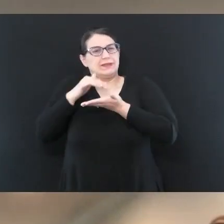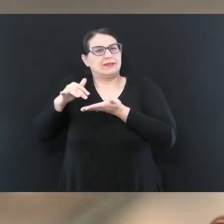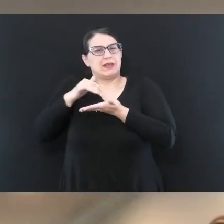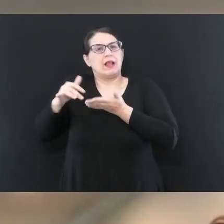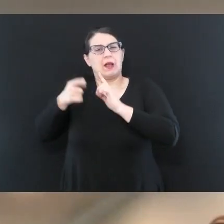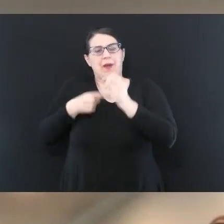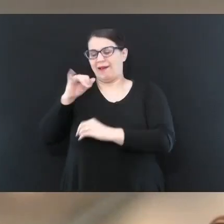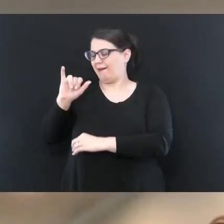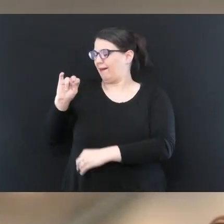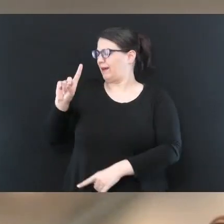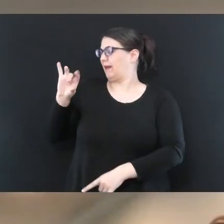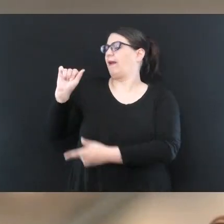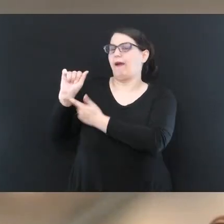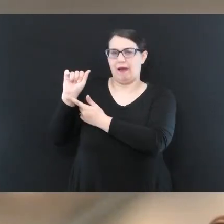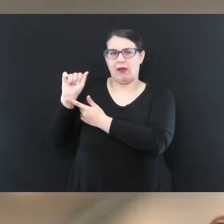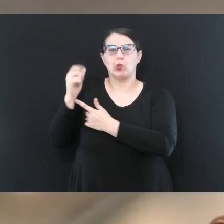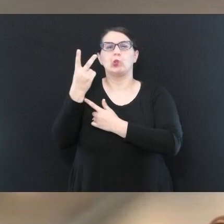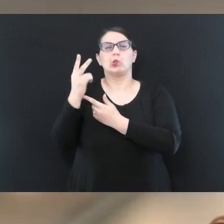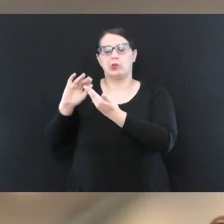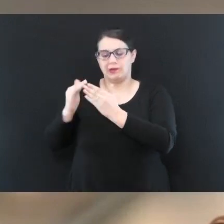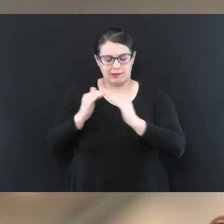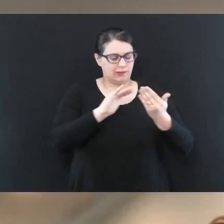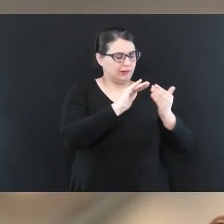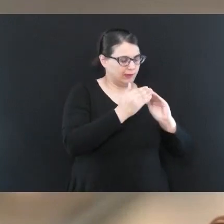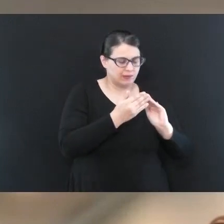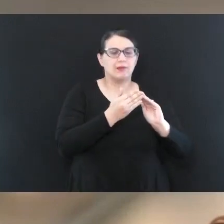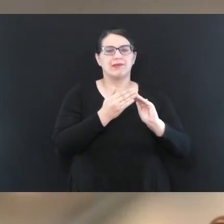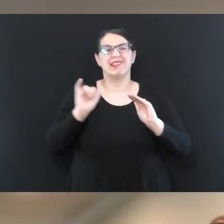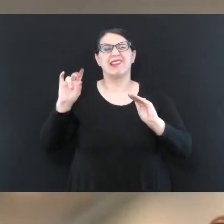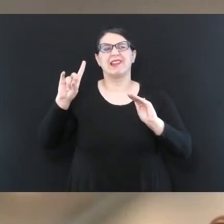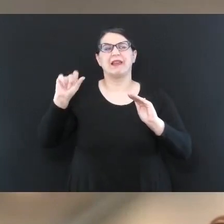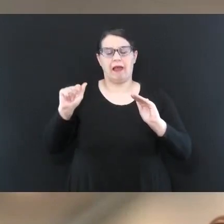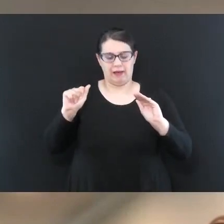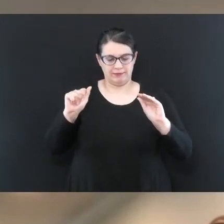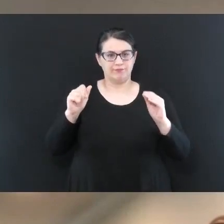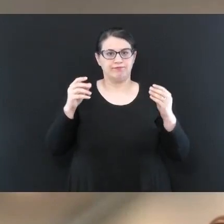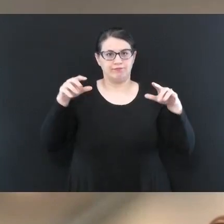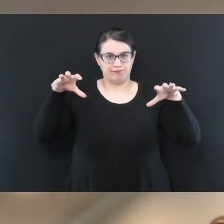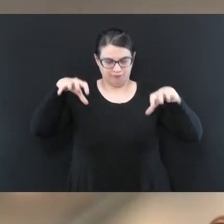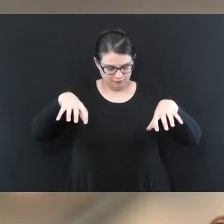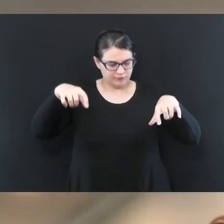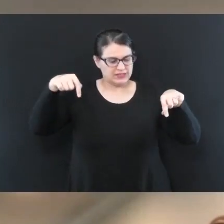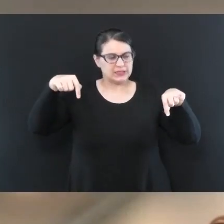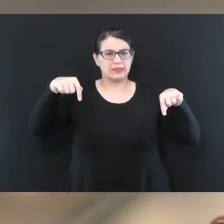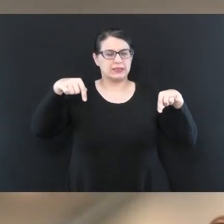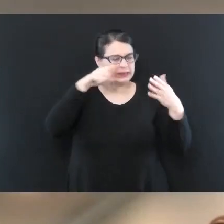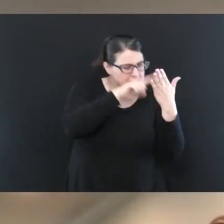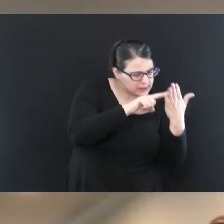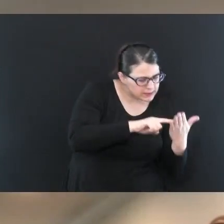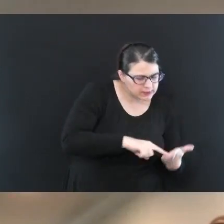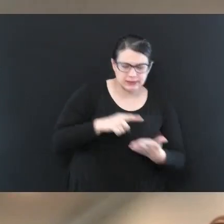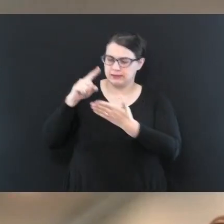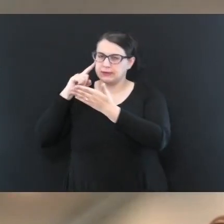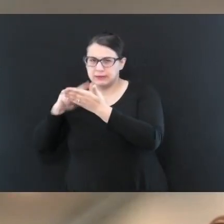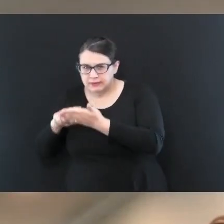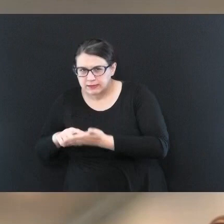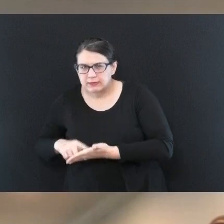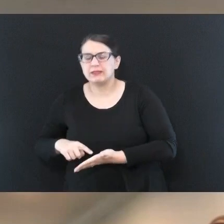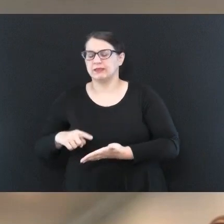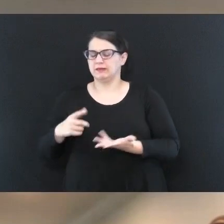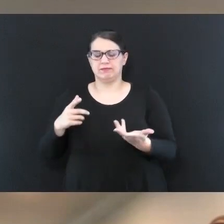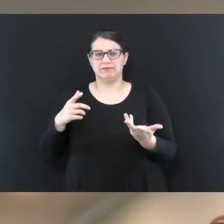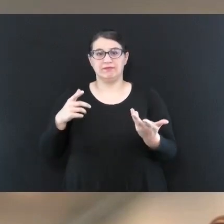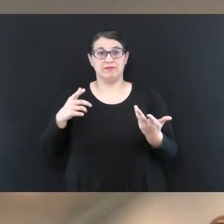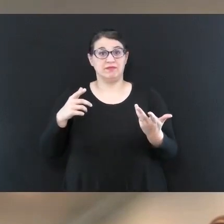India, 2 villages in India, the thought is from that epidemiology that 5% or so of